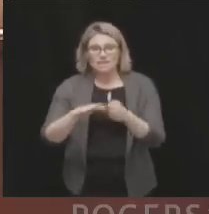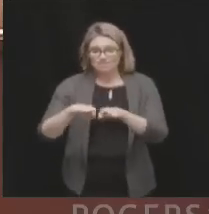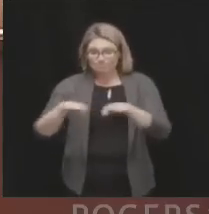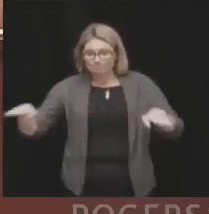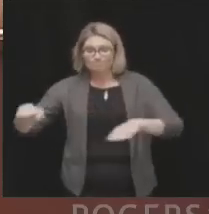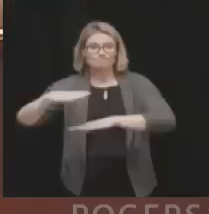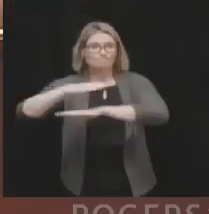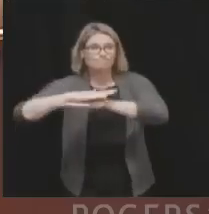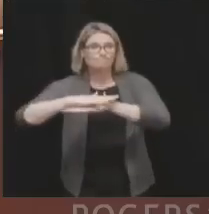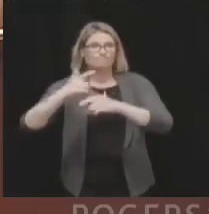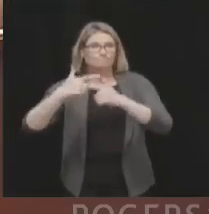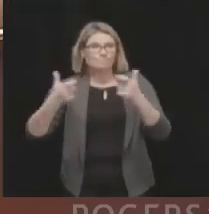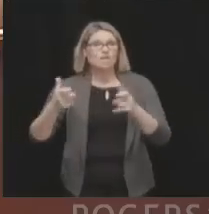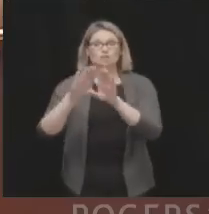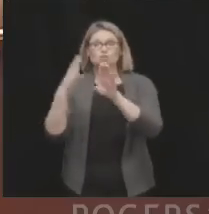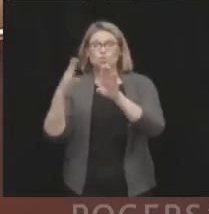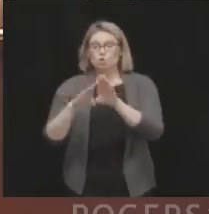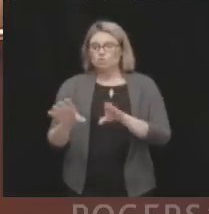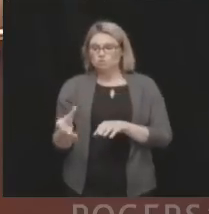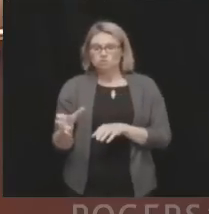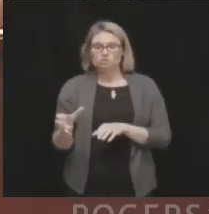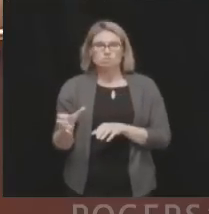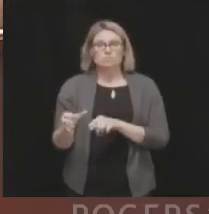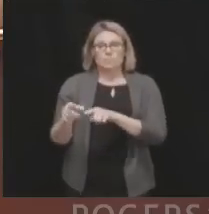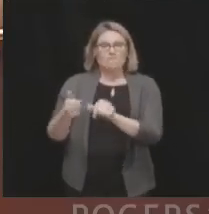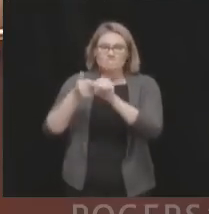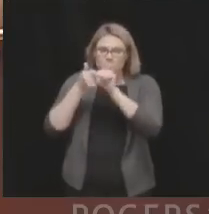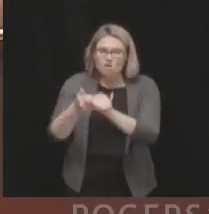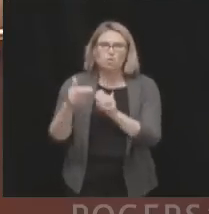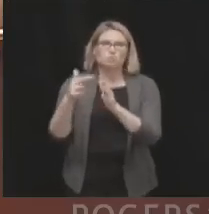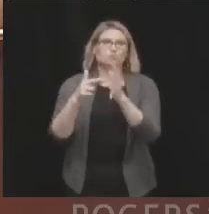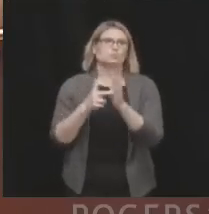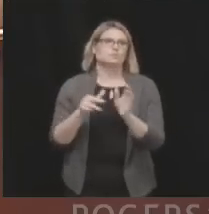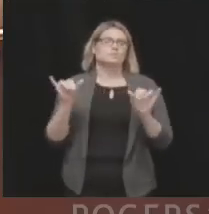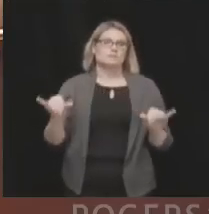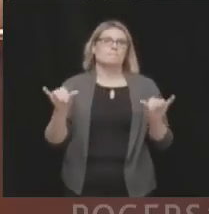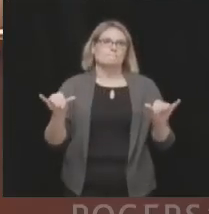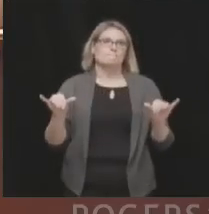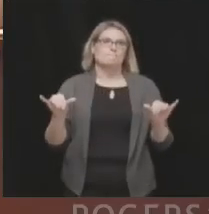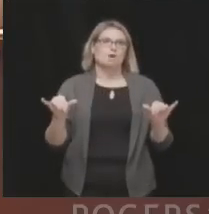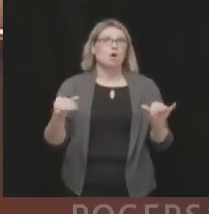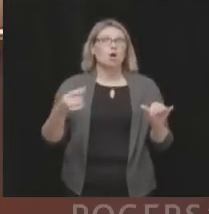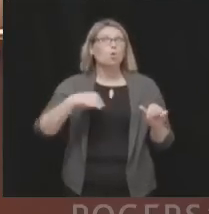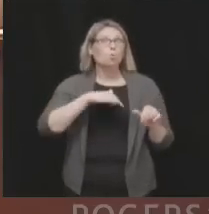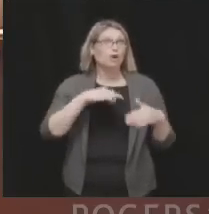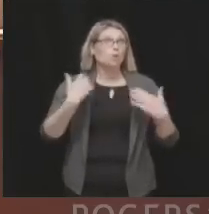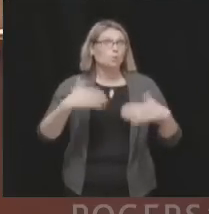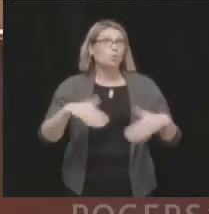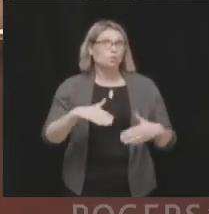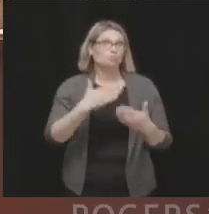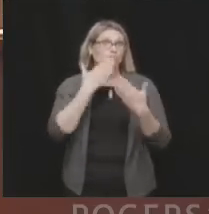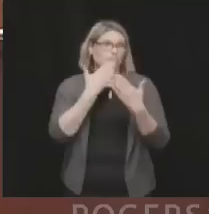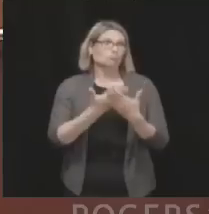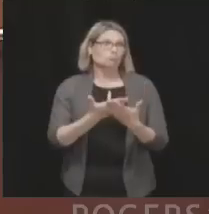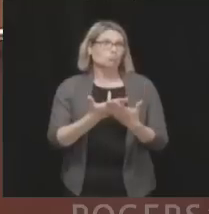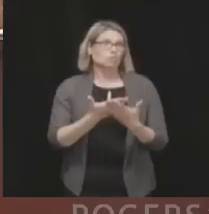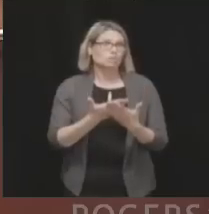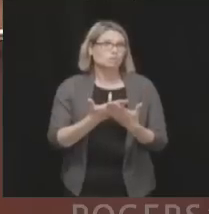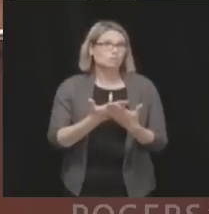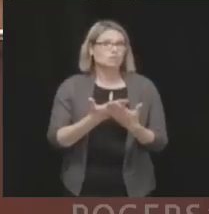set. L'impulsion de vous serrer la main après une ronde amicale de golf sera forte. N'oubliez pas de résister à la